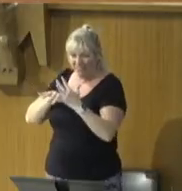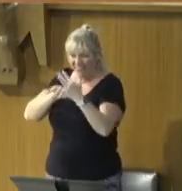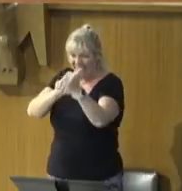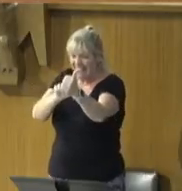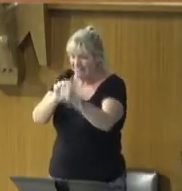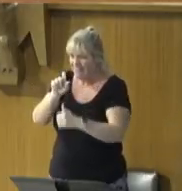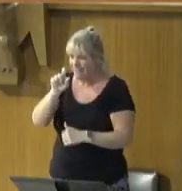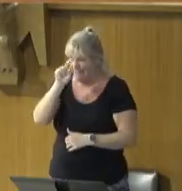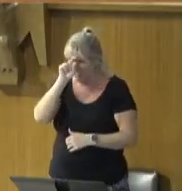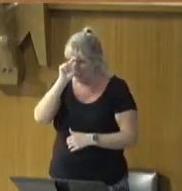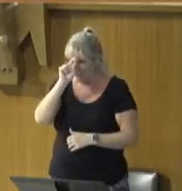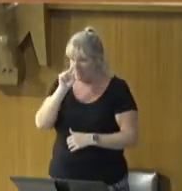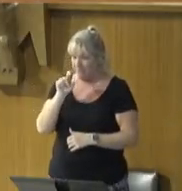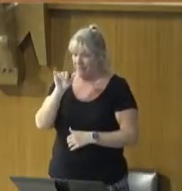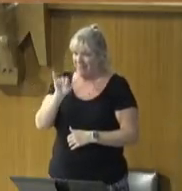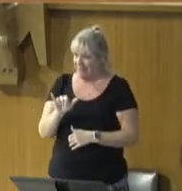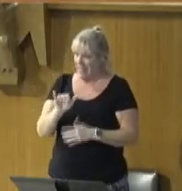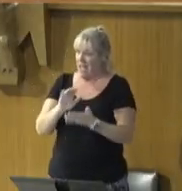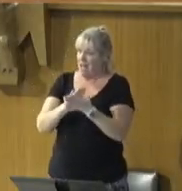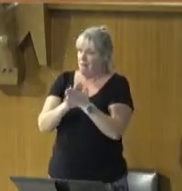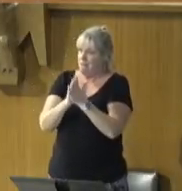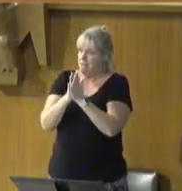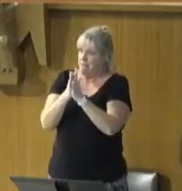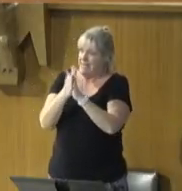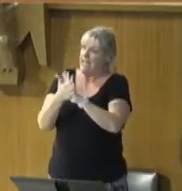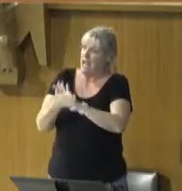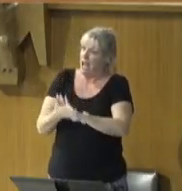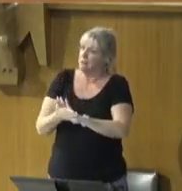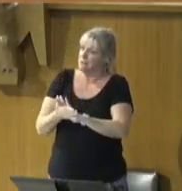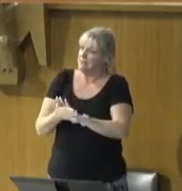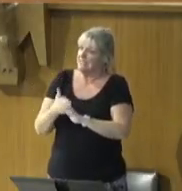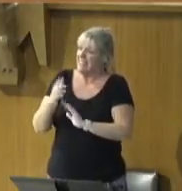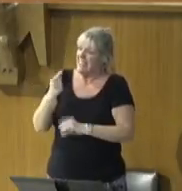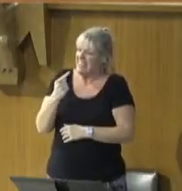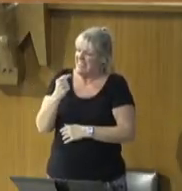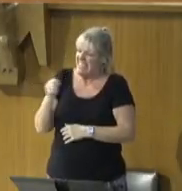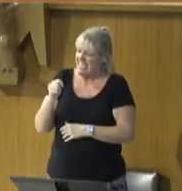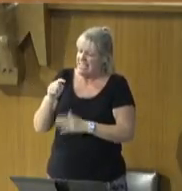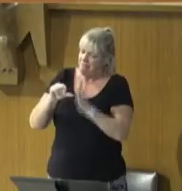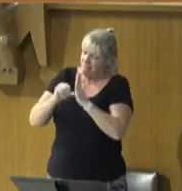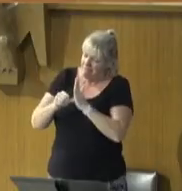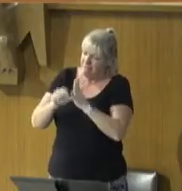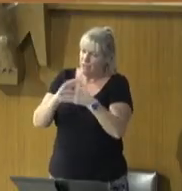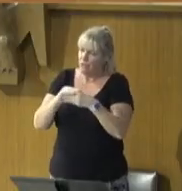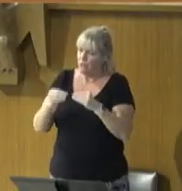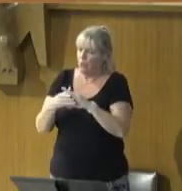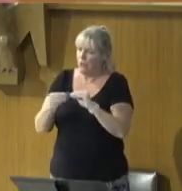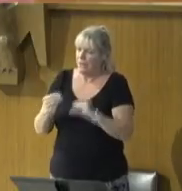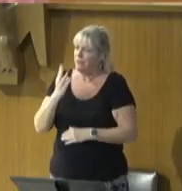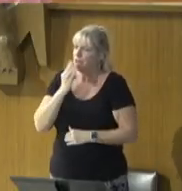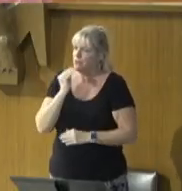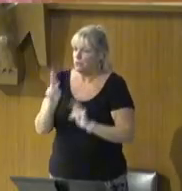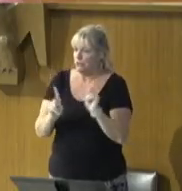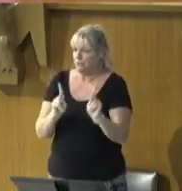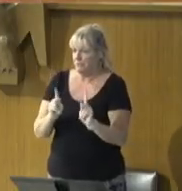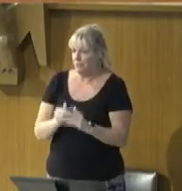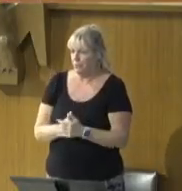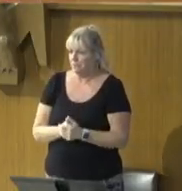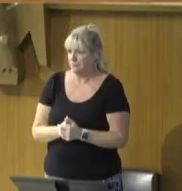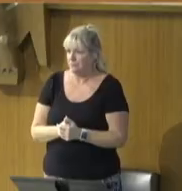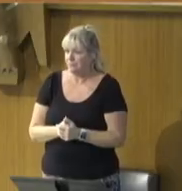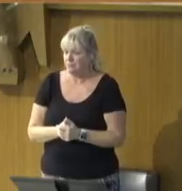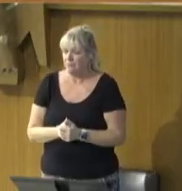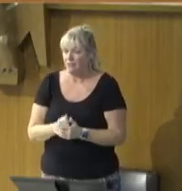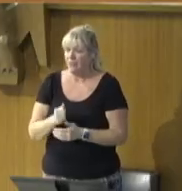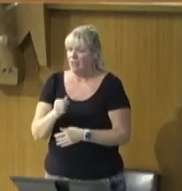capital T, capital H, capital E, the main story of the Hebrew people. They will make it